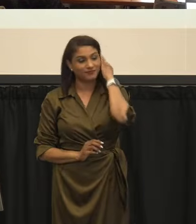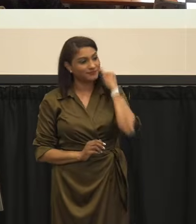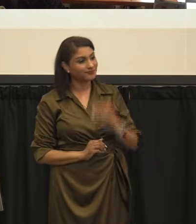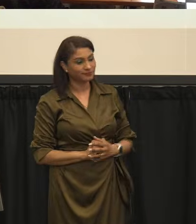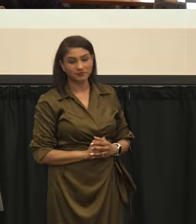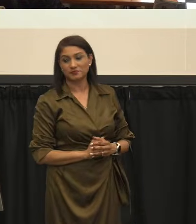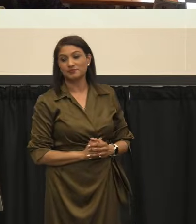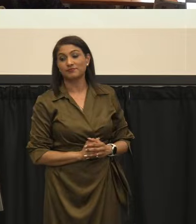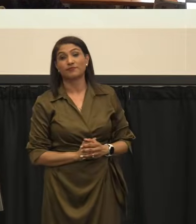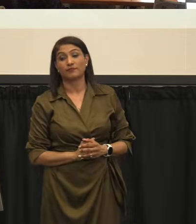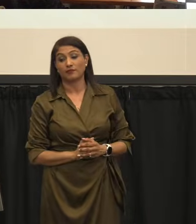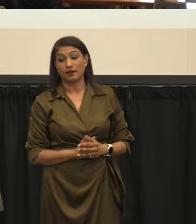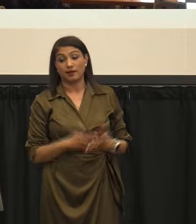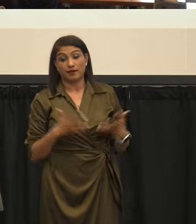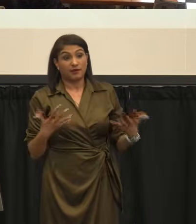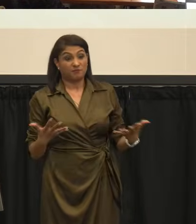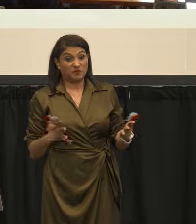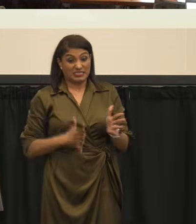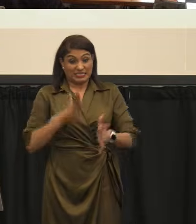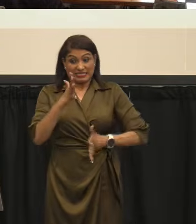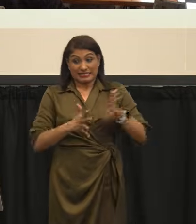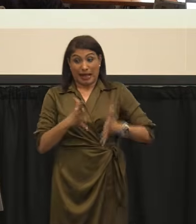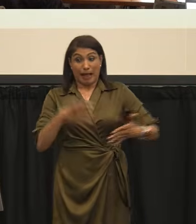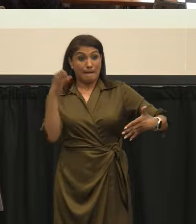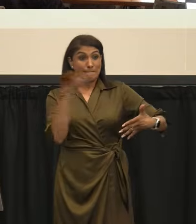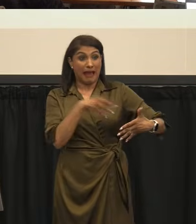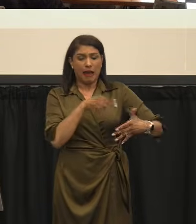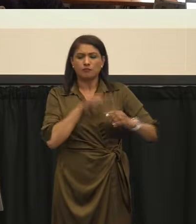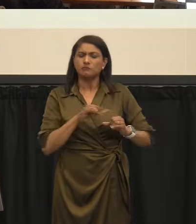ultimately strengthen SSL as an official language.